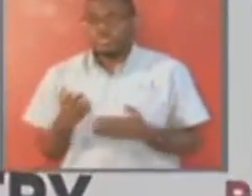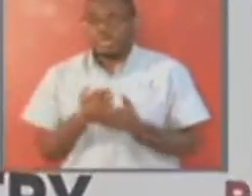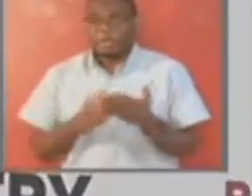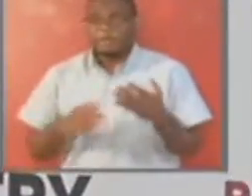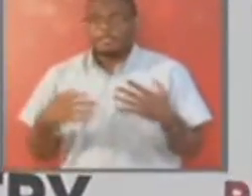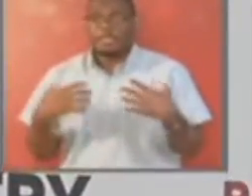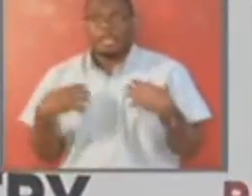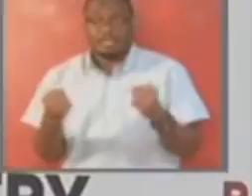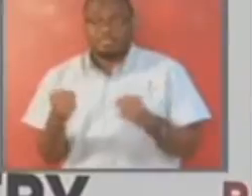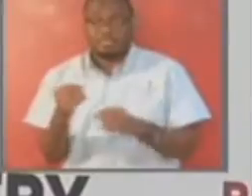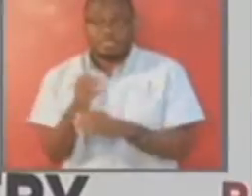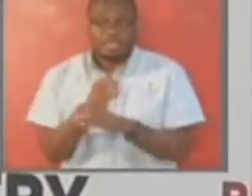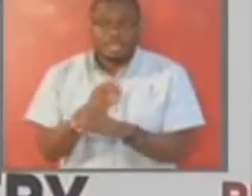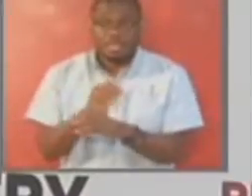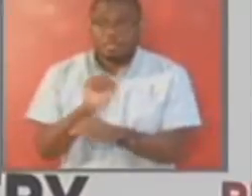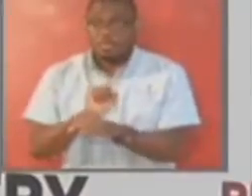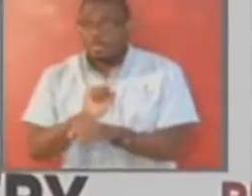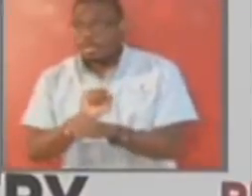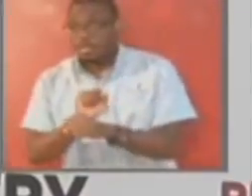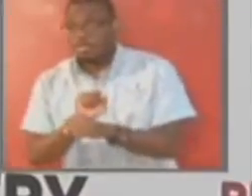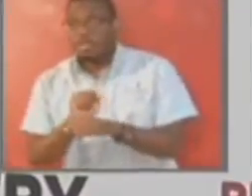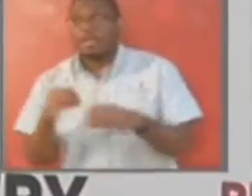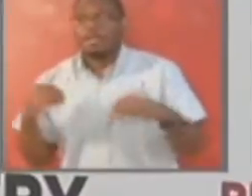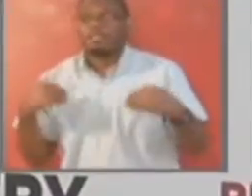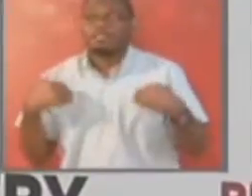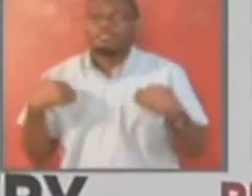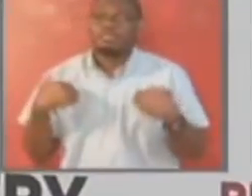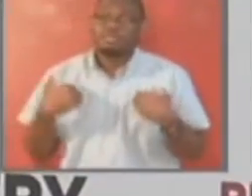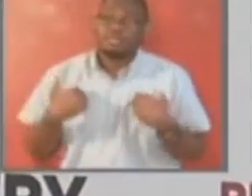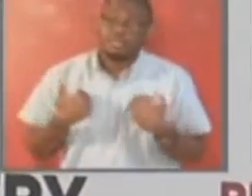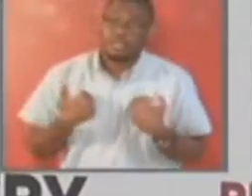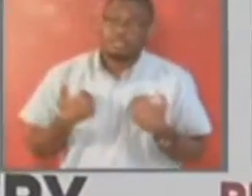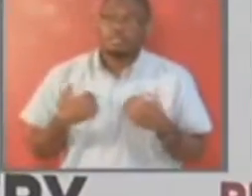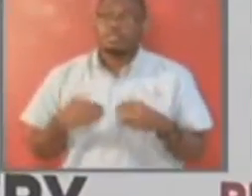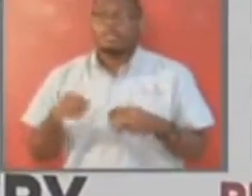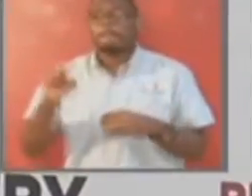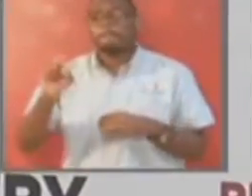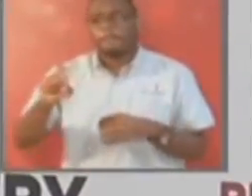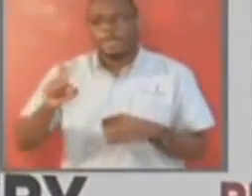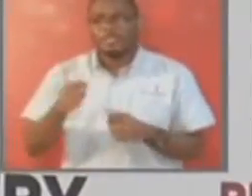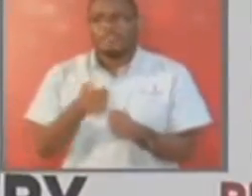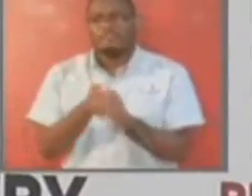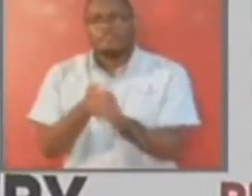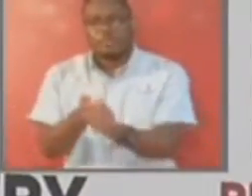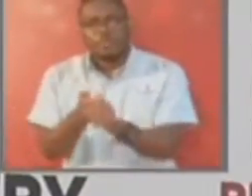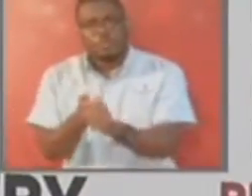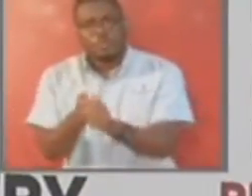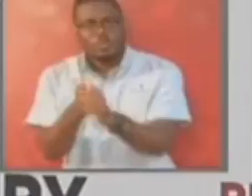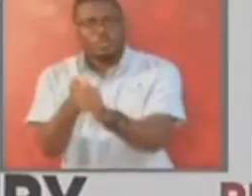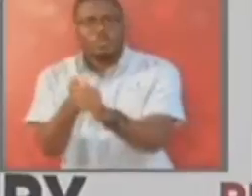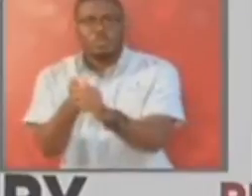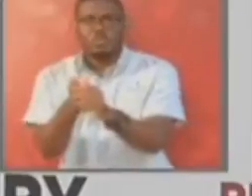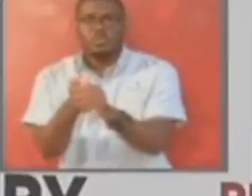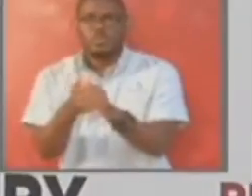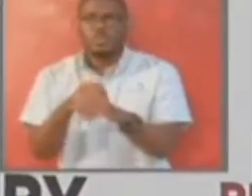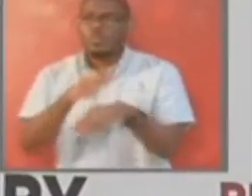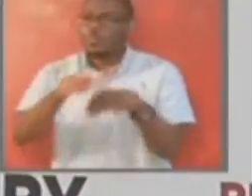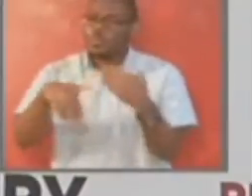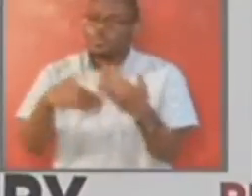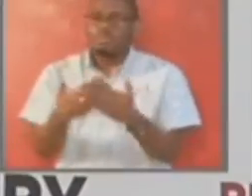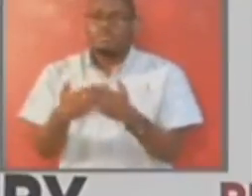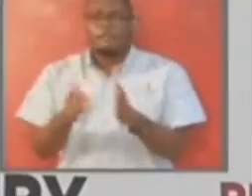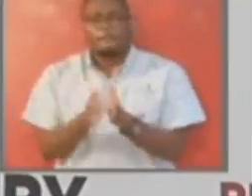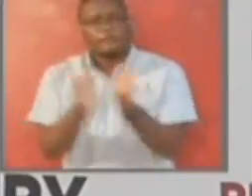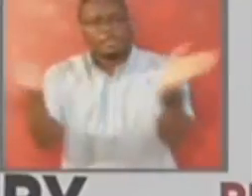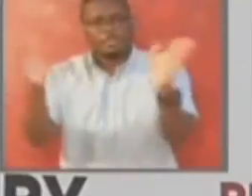just generally, I guess for the public, continuing to follow every guideline can feel wearisome. When is this thing going to actually end?